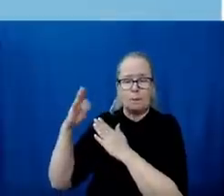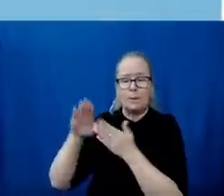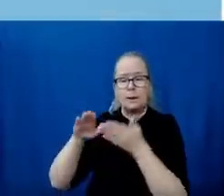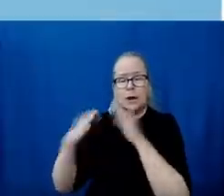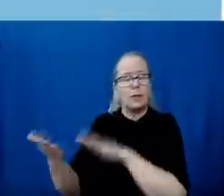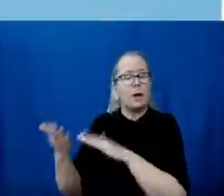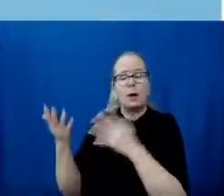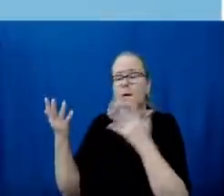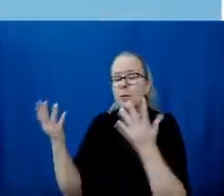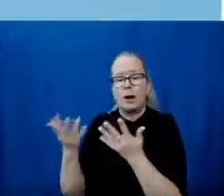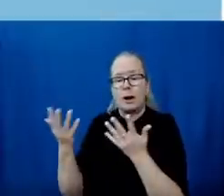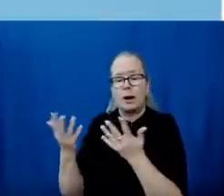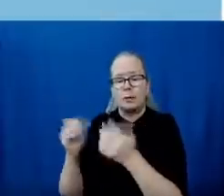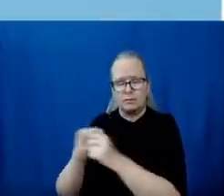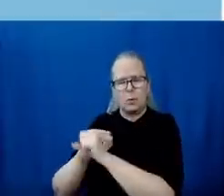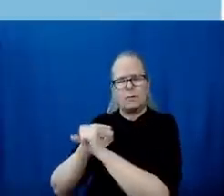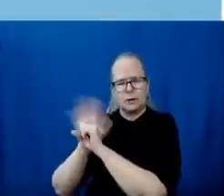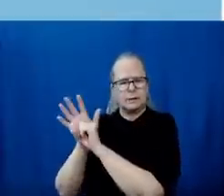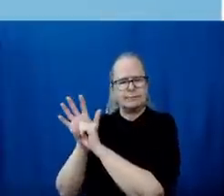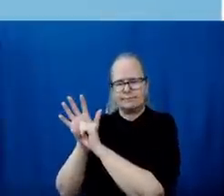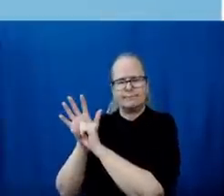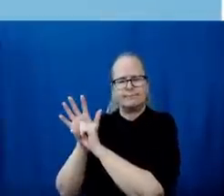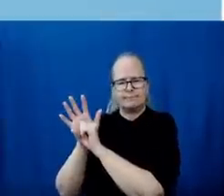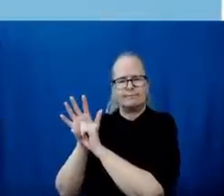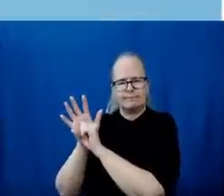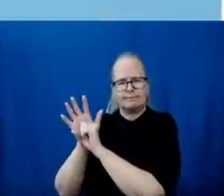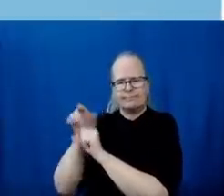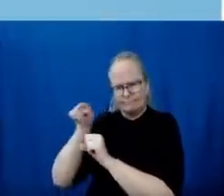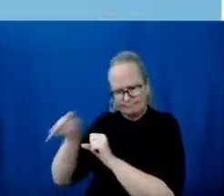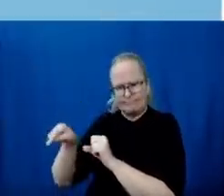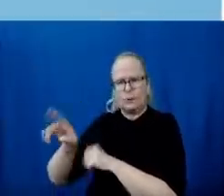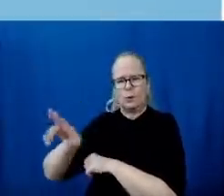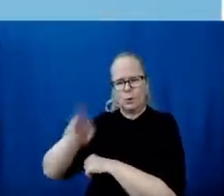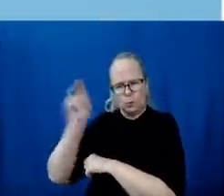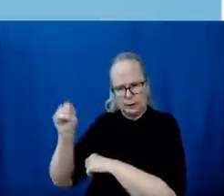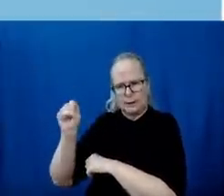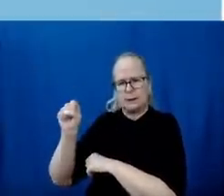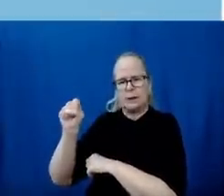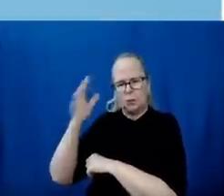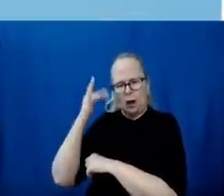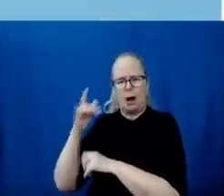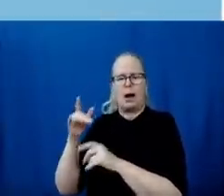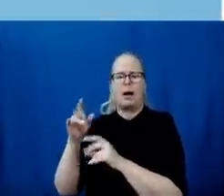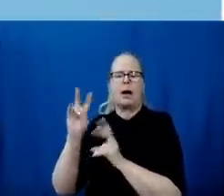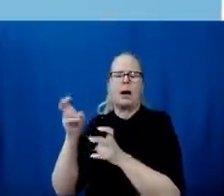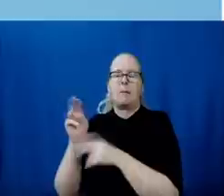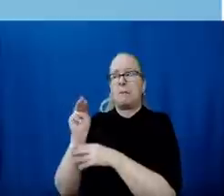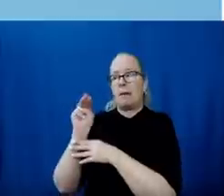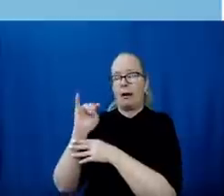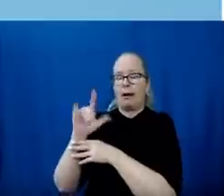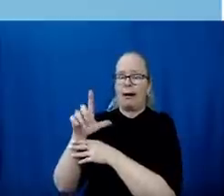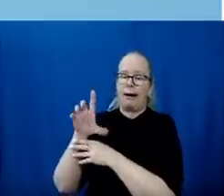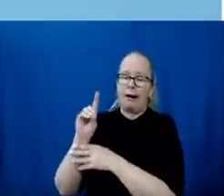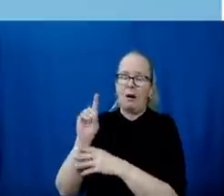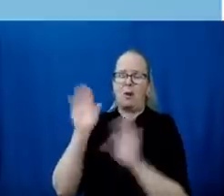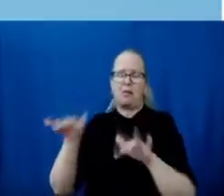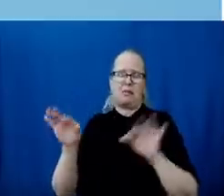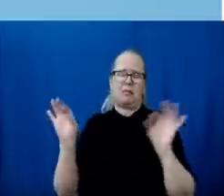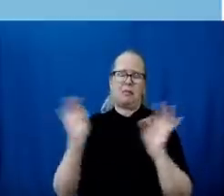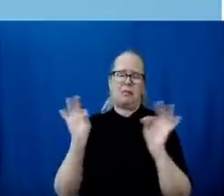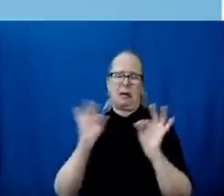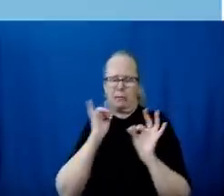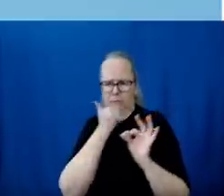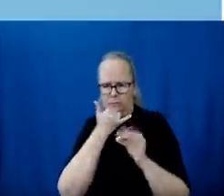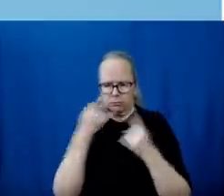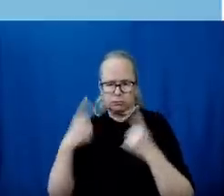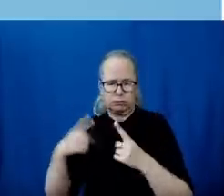number 8 cause of death. So COVID is the number 8 cause of death in the United States for this so-called